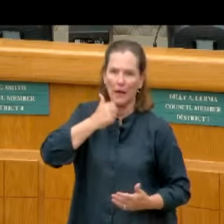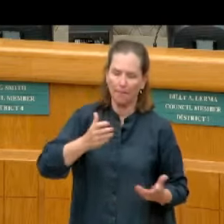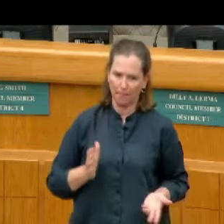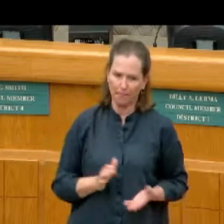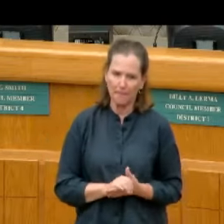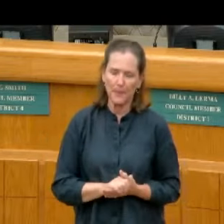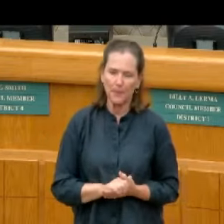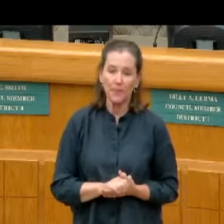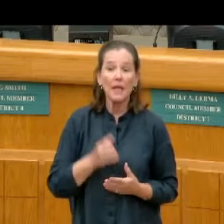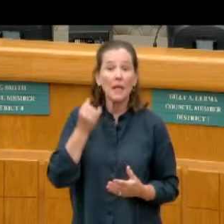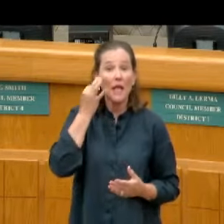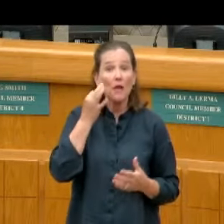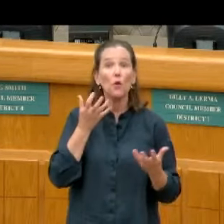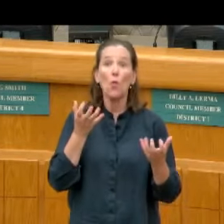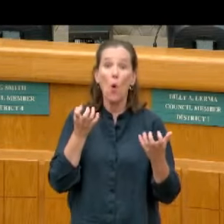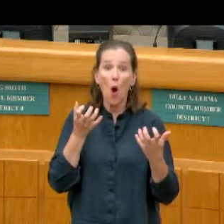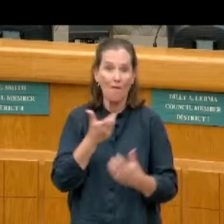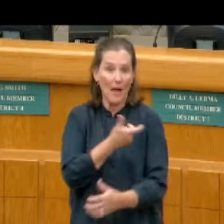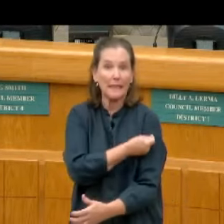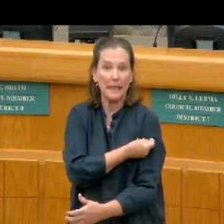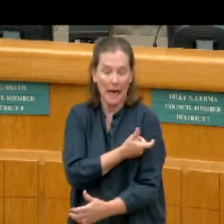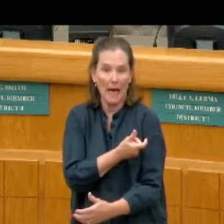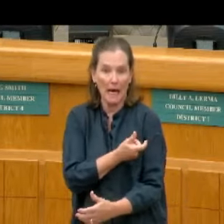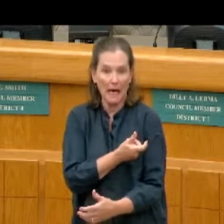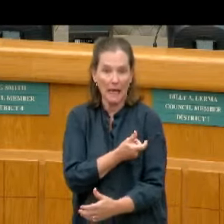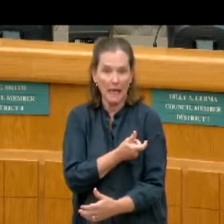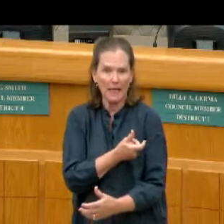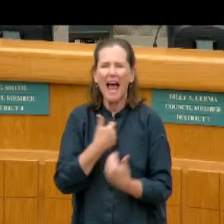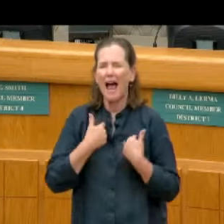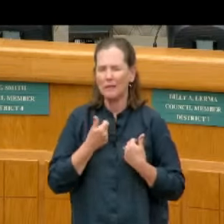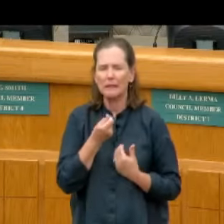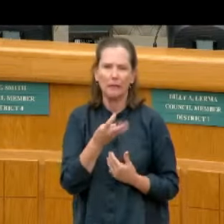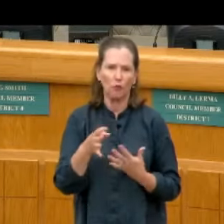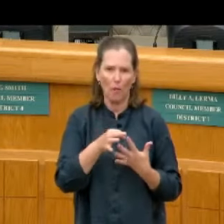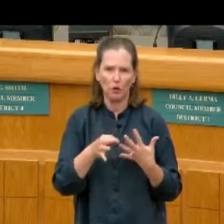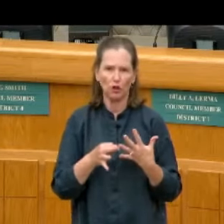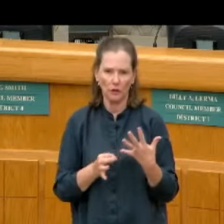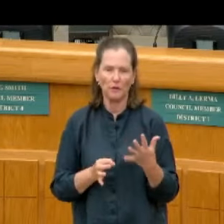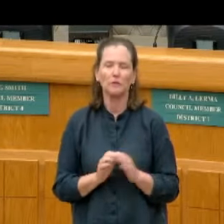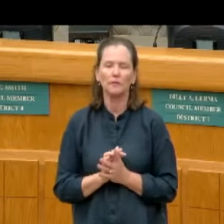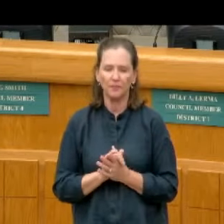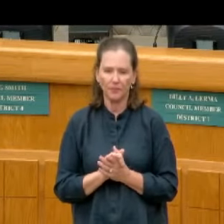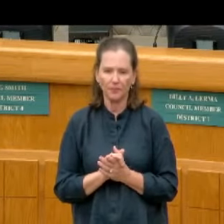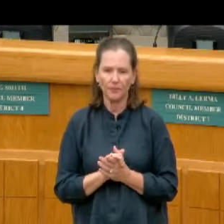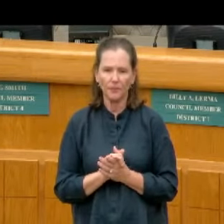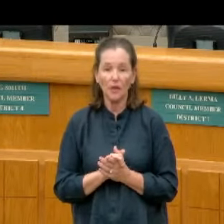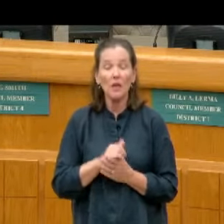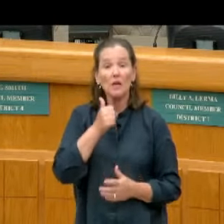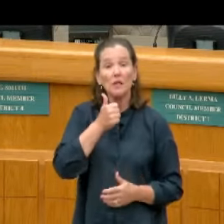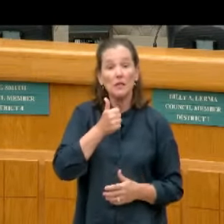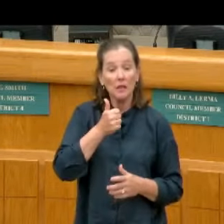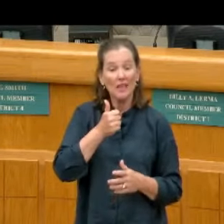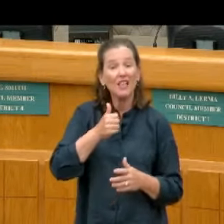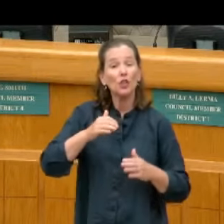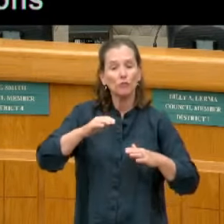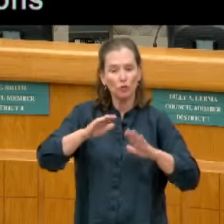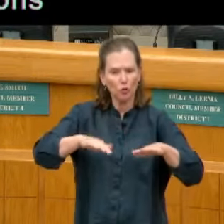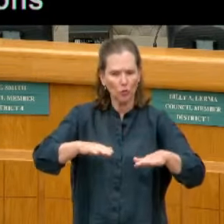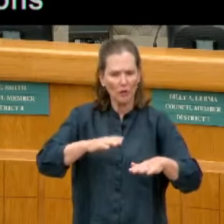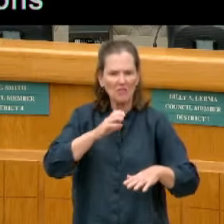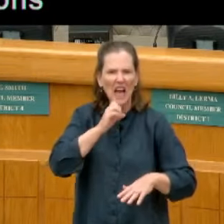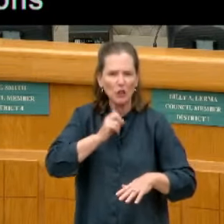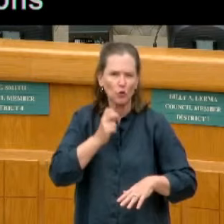If you're still looking to get vaccinated and would like to, there are several options available. If you are 12 years of age or older and